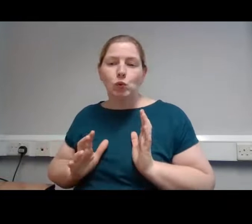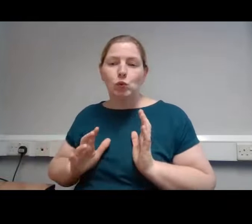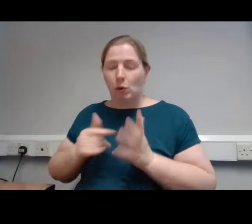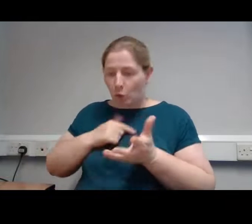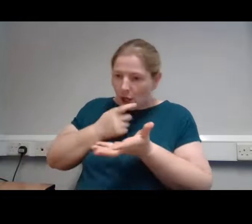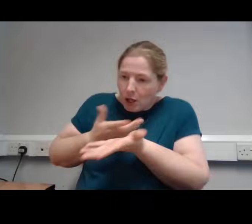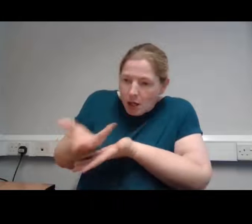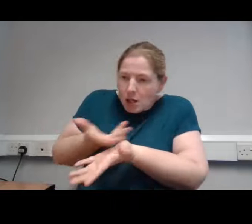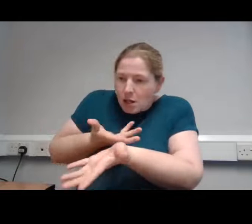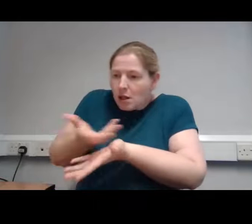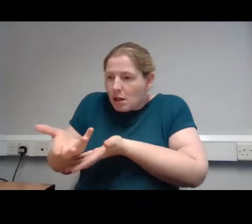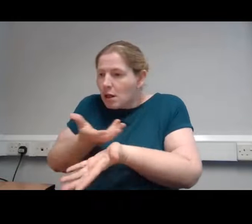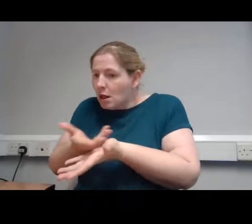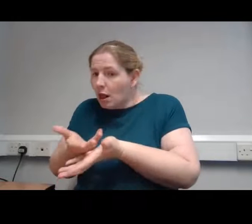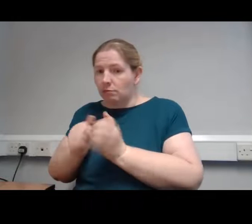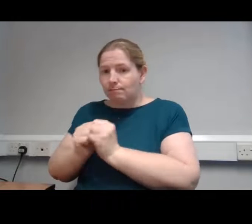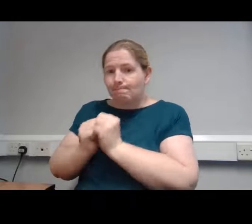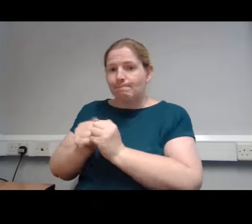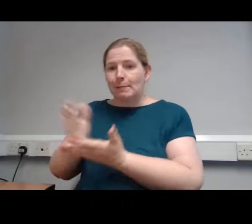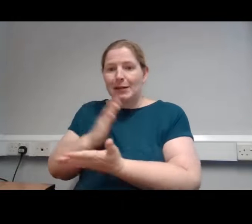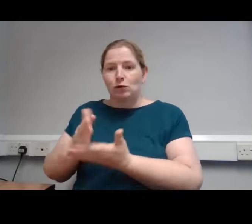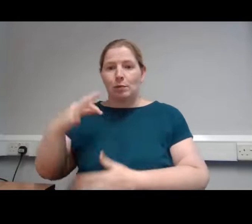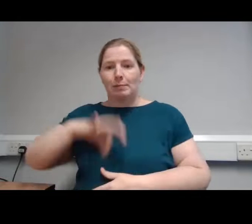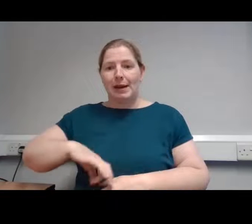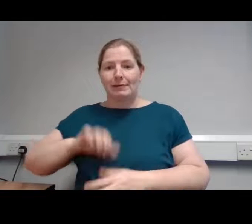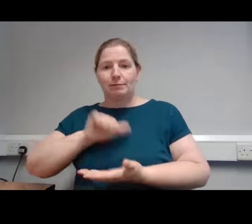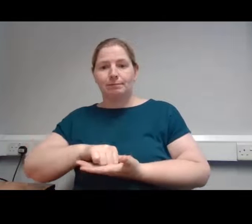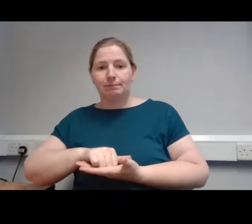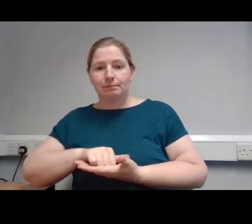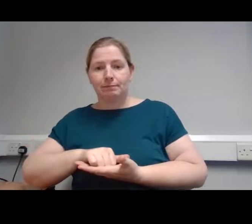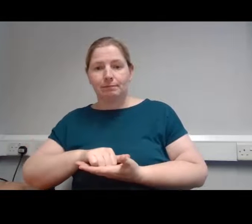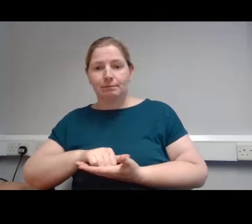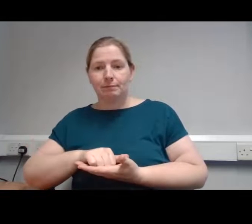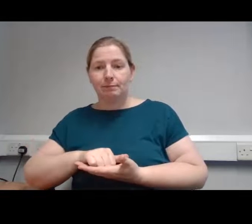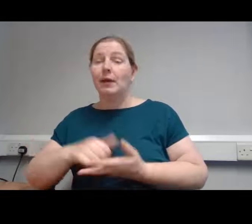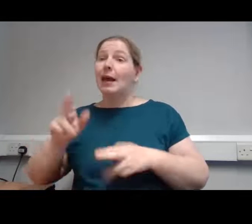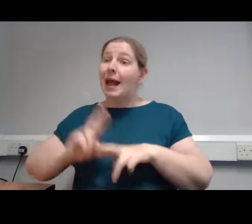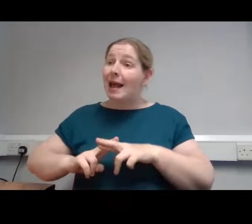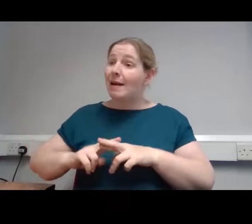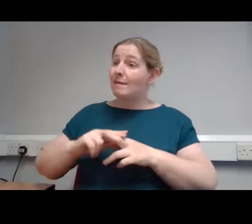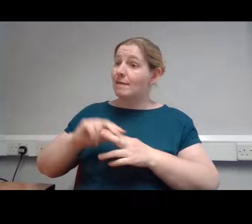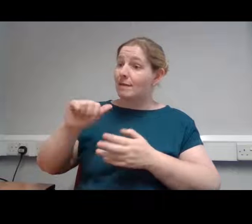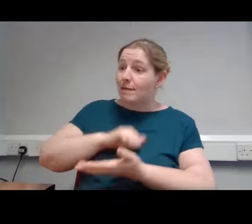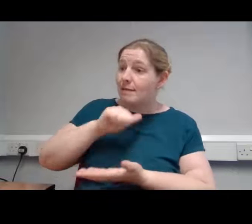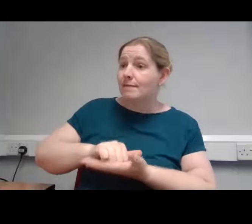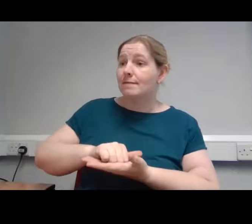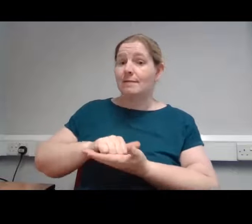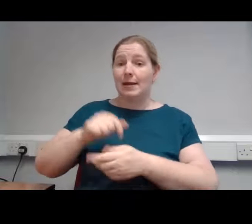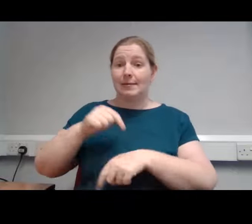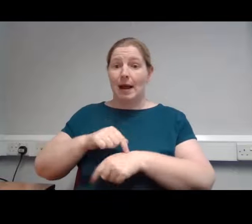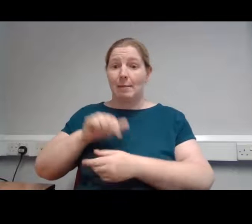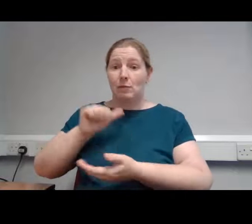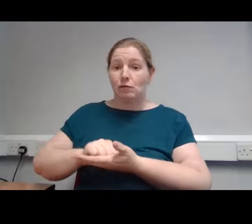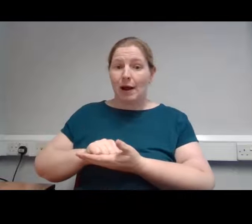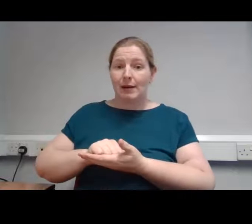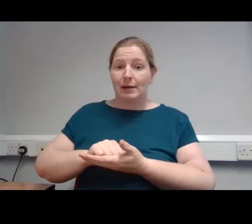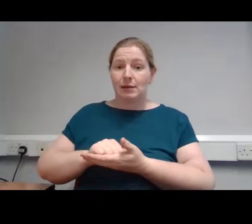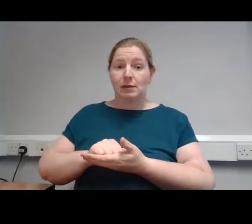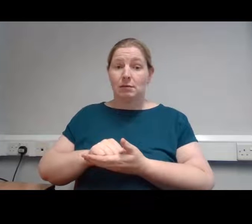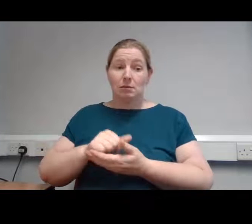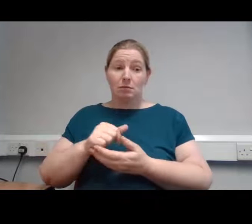conversations. So where prescribing is appropriate and the evidence behind prescribing is in short-term acute